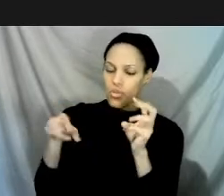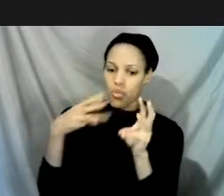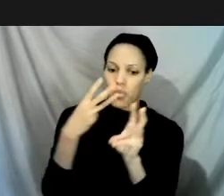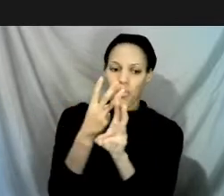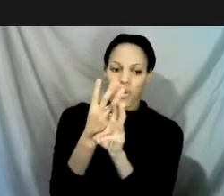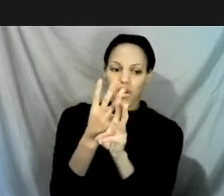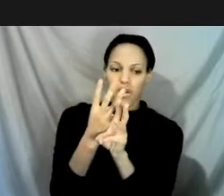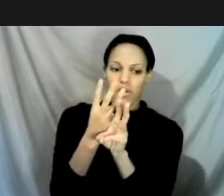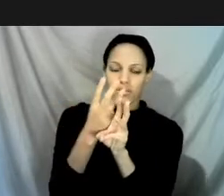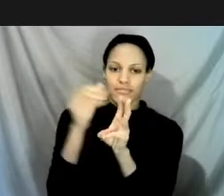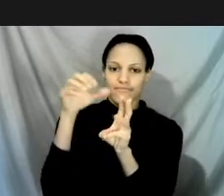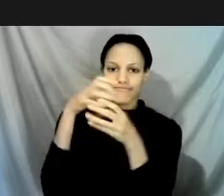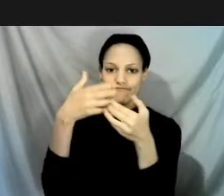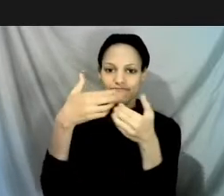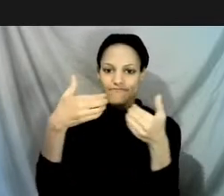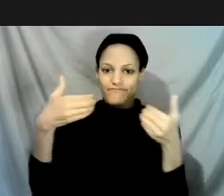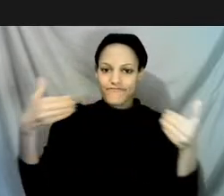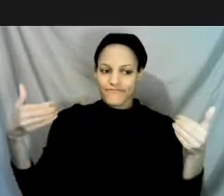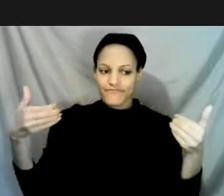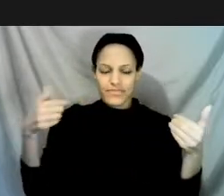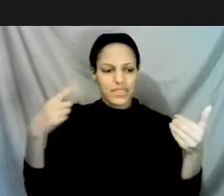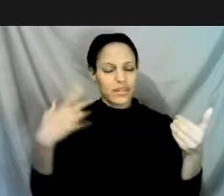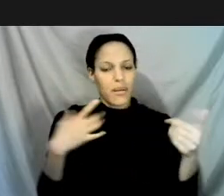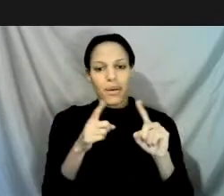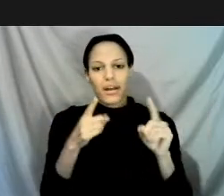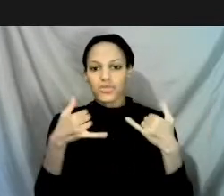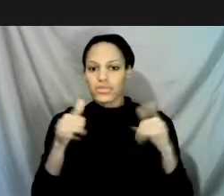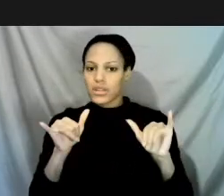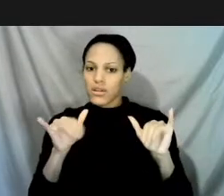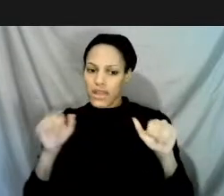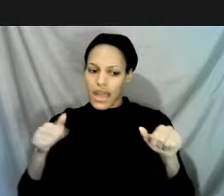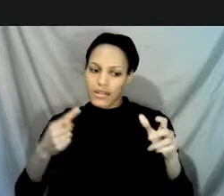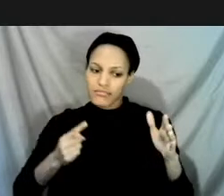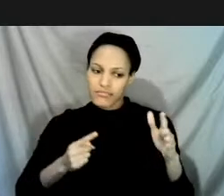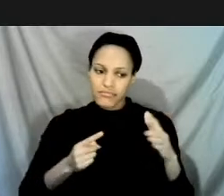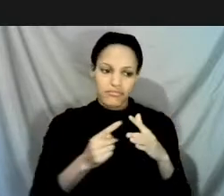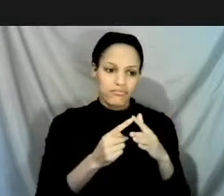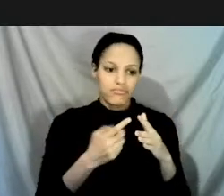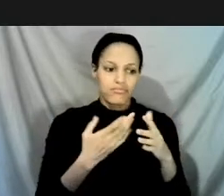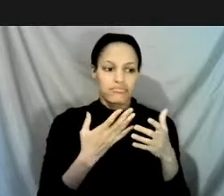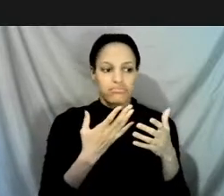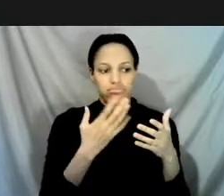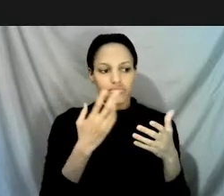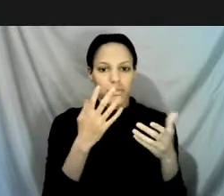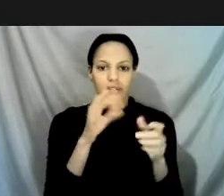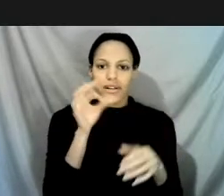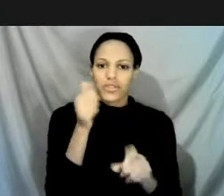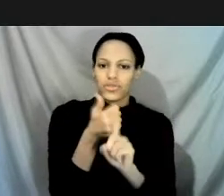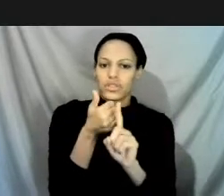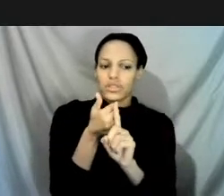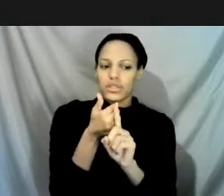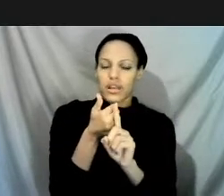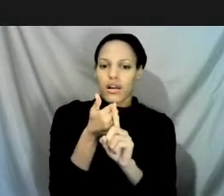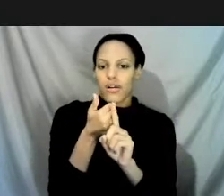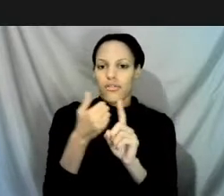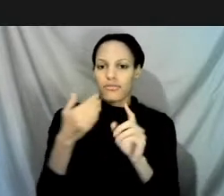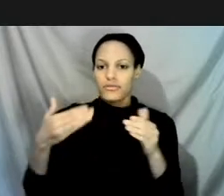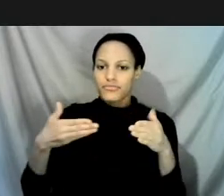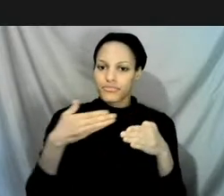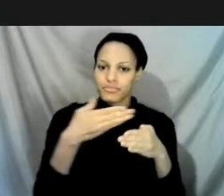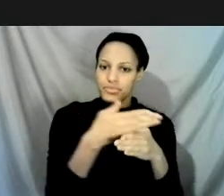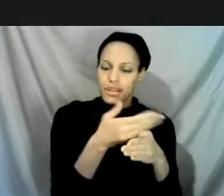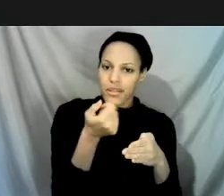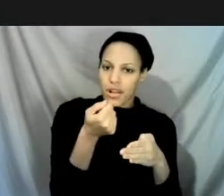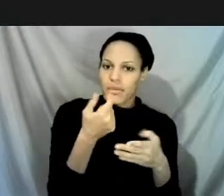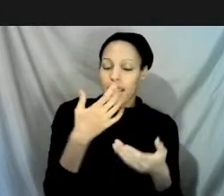cross paths with that 1 degree. And Sharron was an Ailey dancer, and I remember my years studying at the